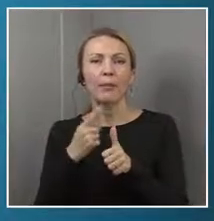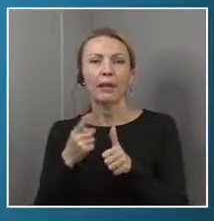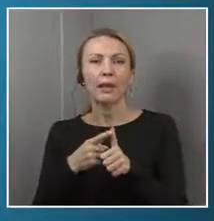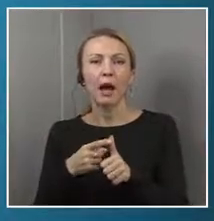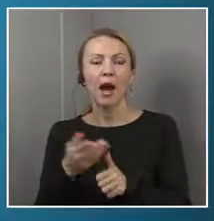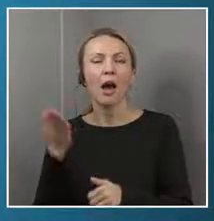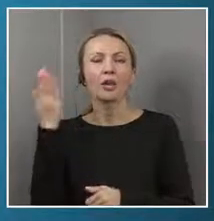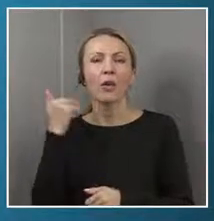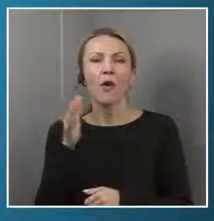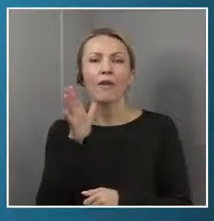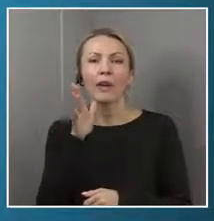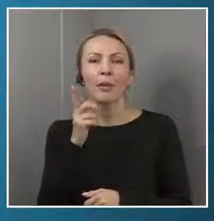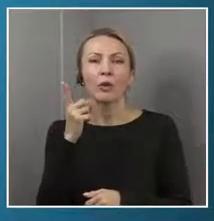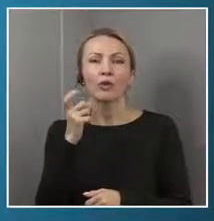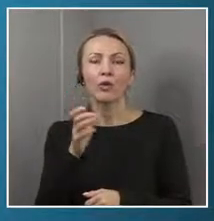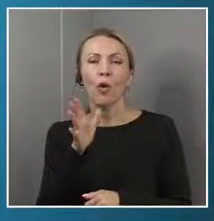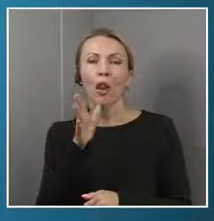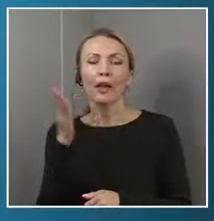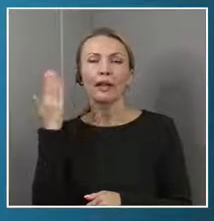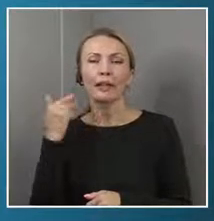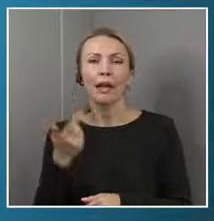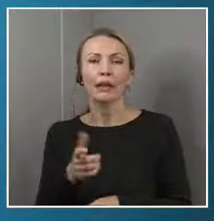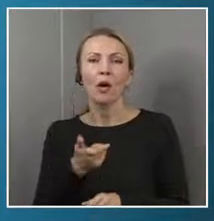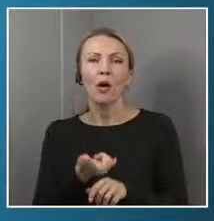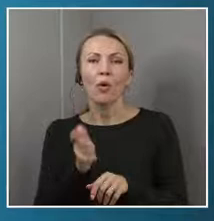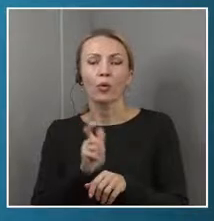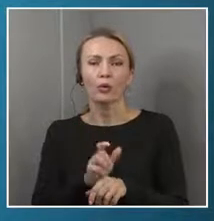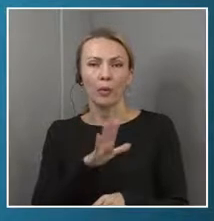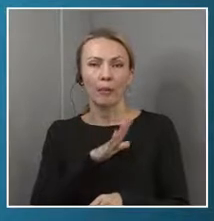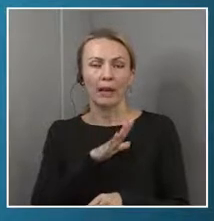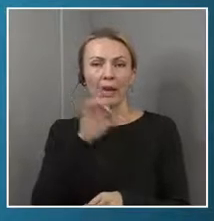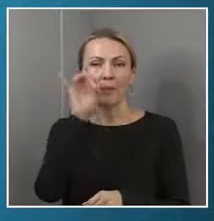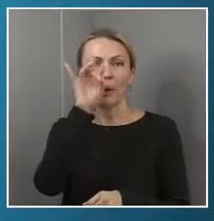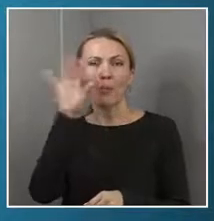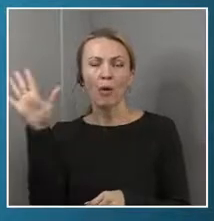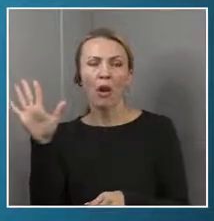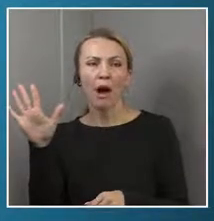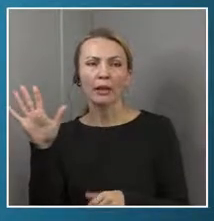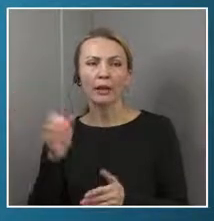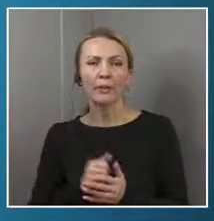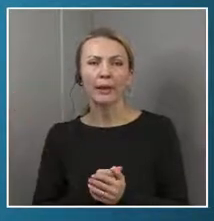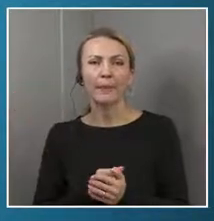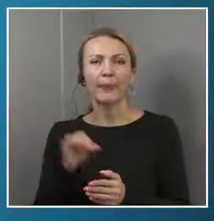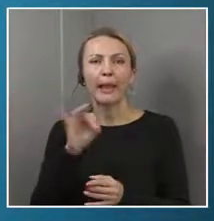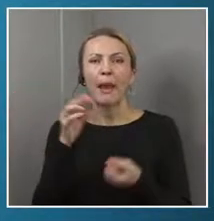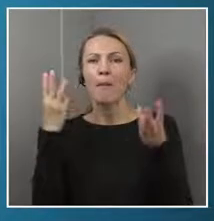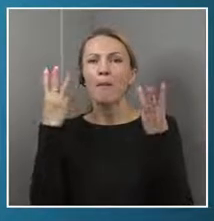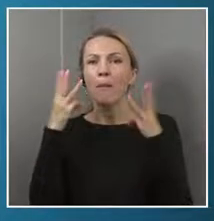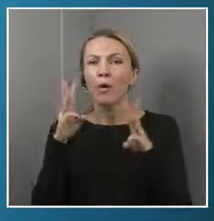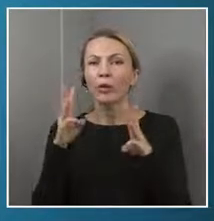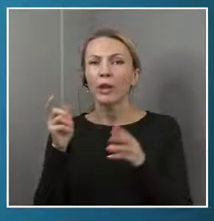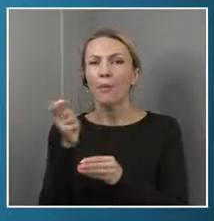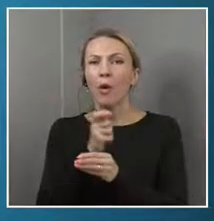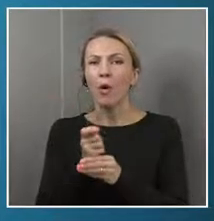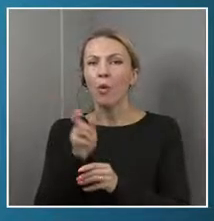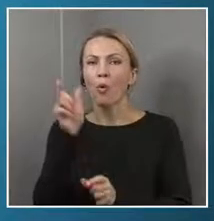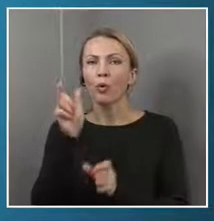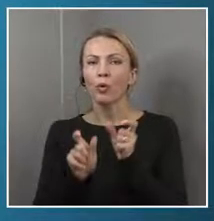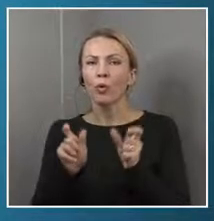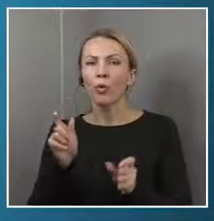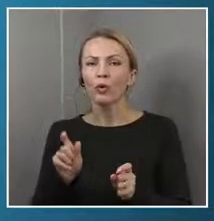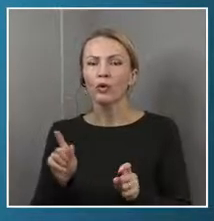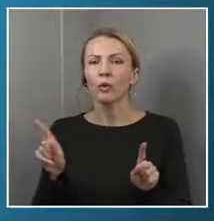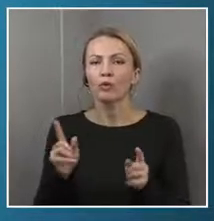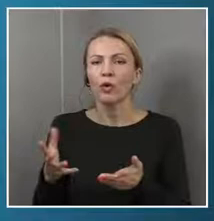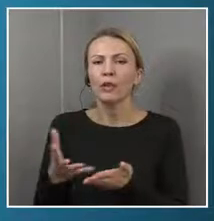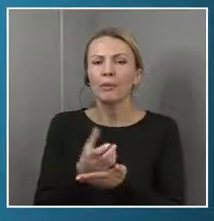these wealthy entrepreneurs and bankers initially started collecting. Yet this was William